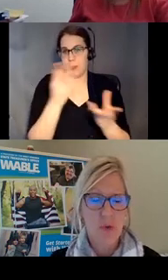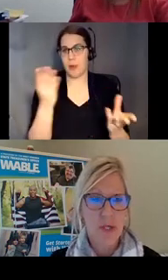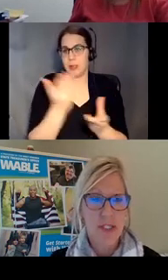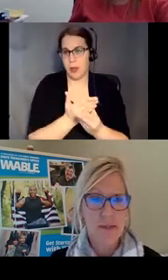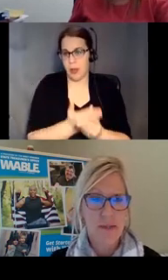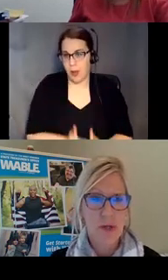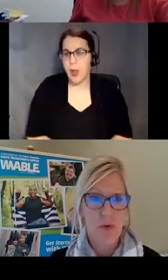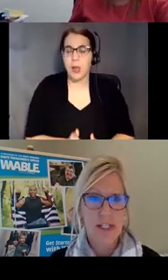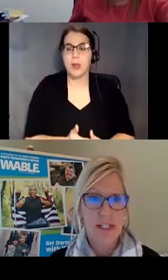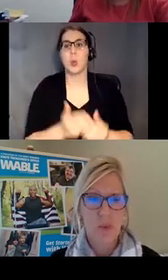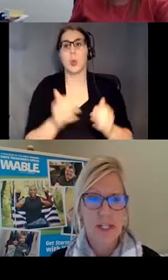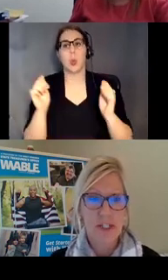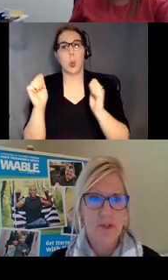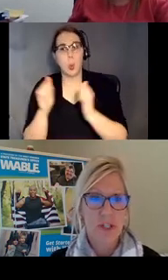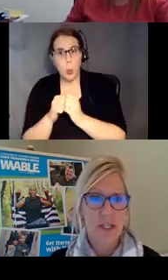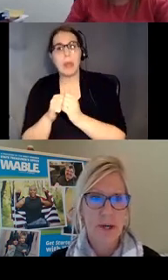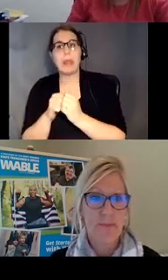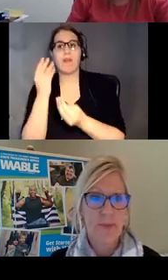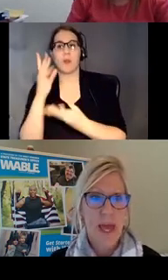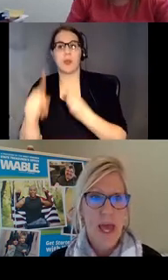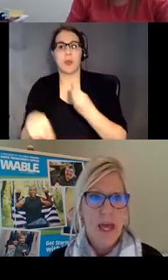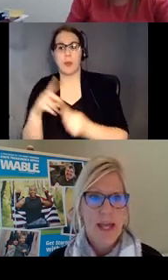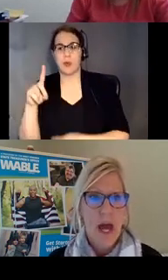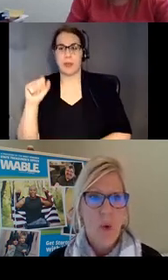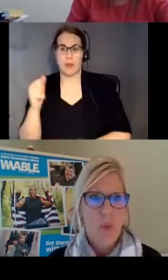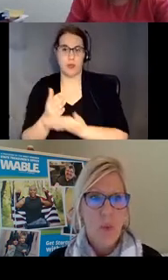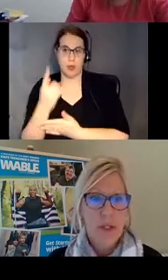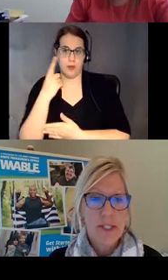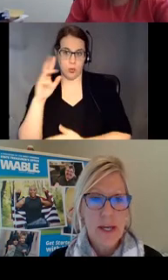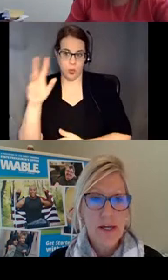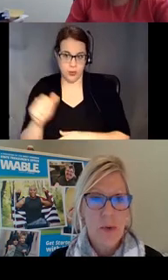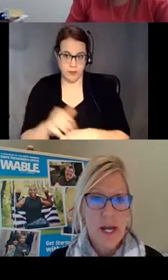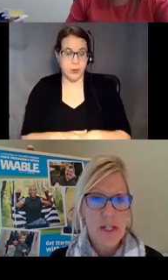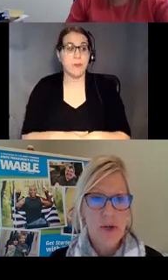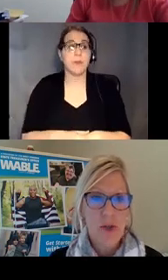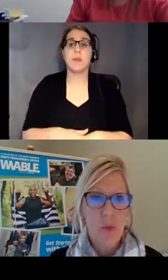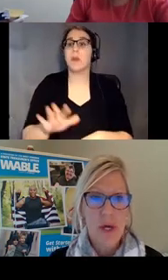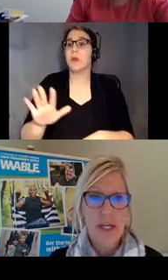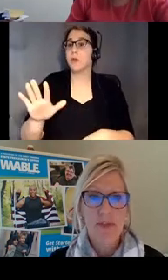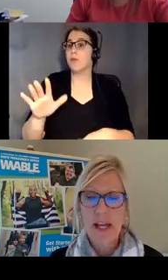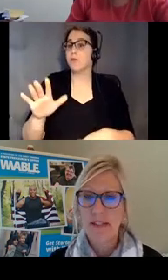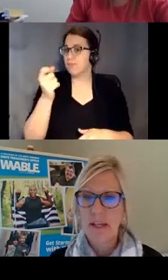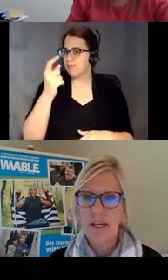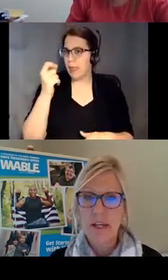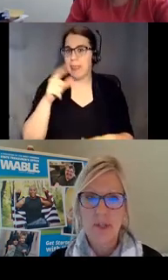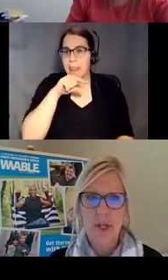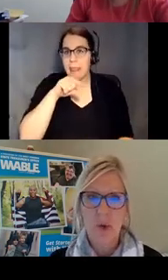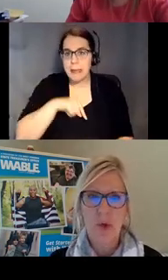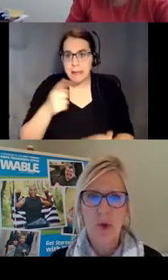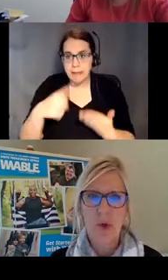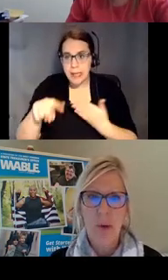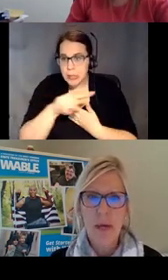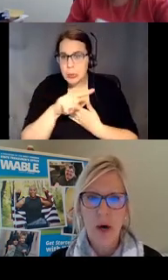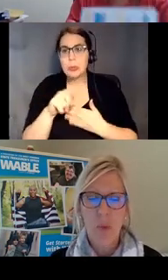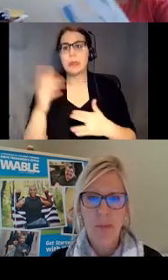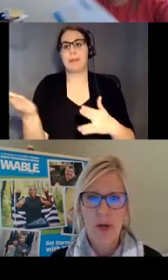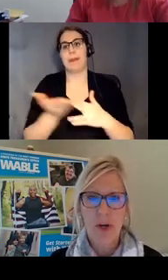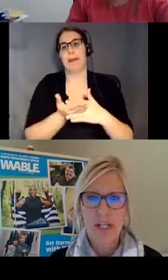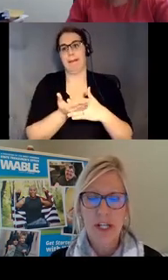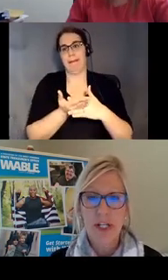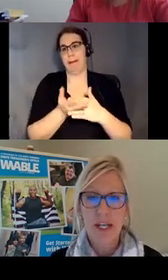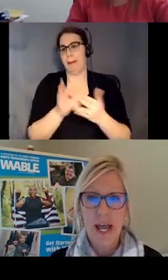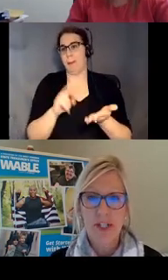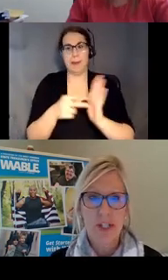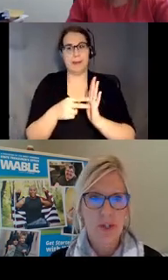information for Disability Rights of West Virginia. Now, we will take a break during the week of Thanksgiving, so there will not be a